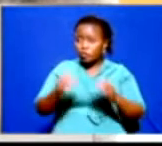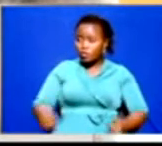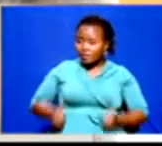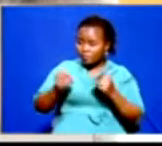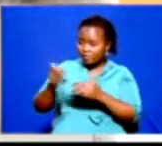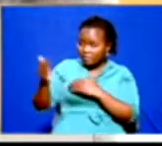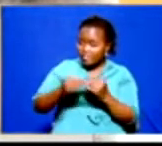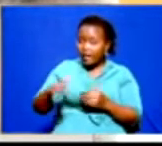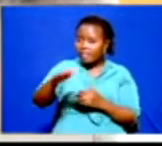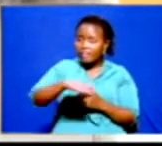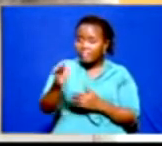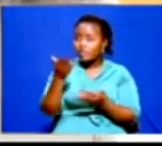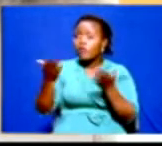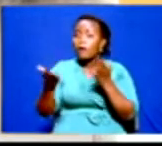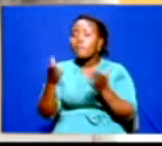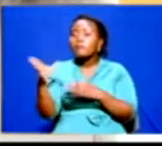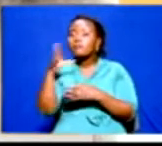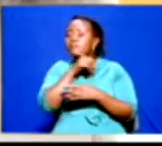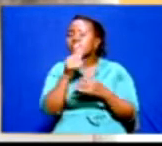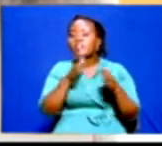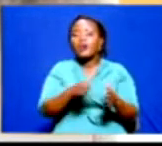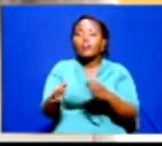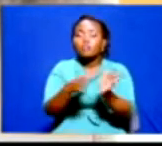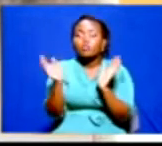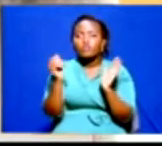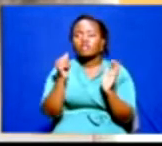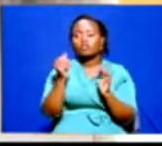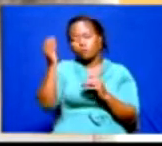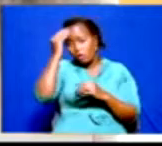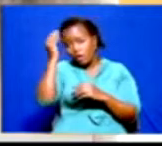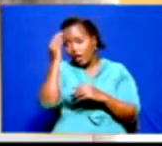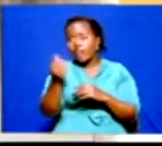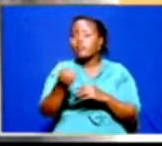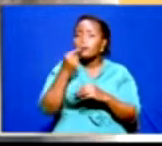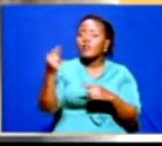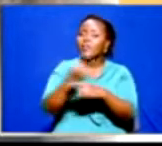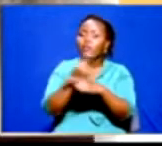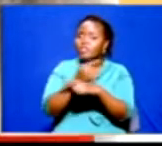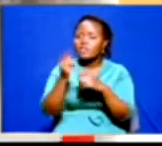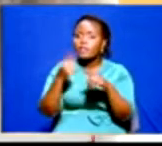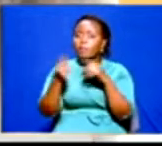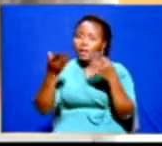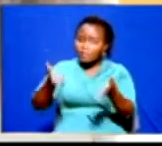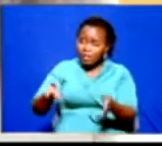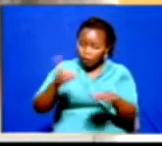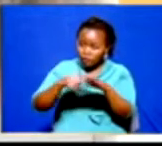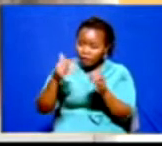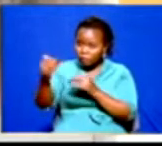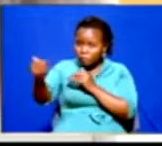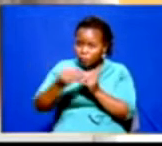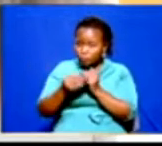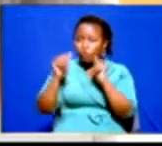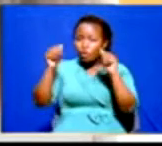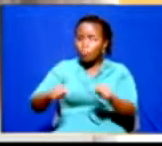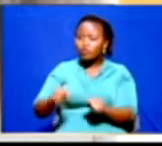probably get an opportunity to do medical training. Now that it is closer to them, they can actually be day scholars and